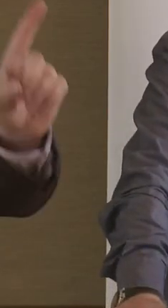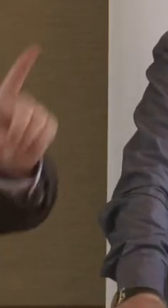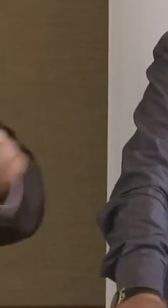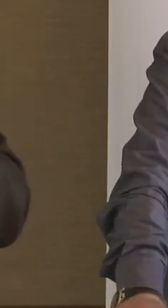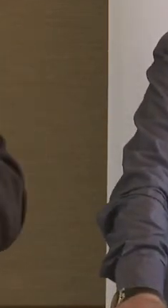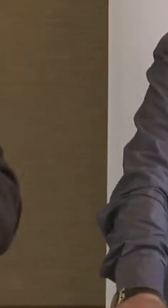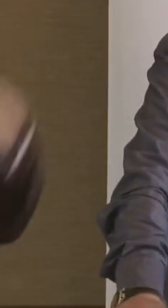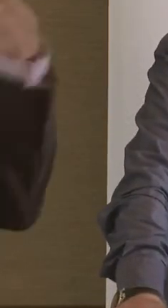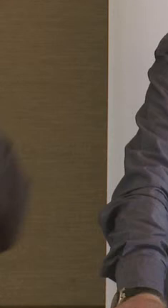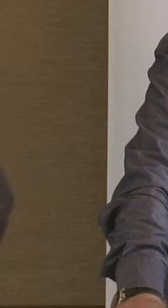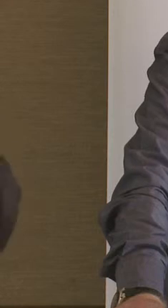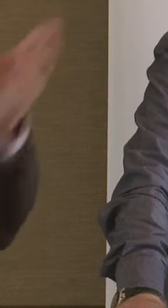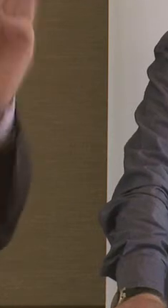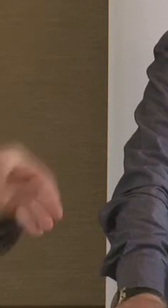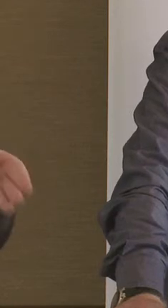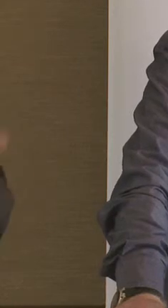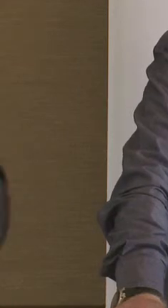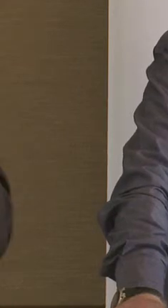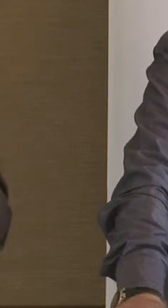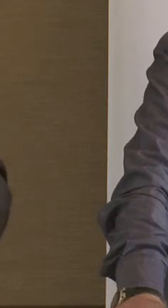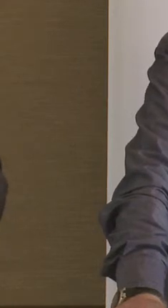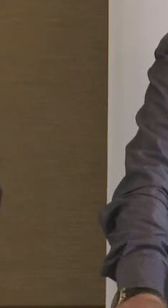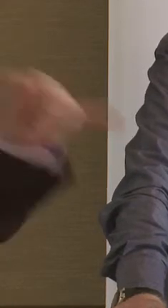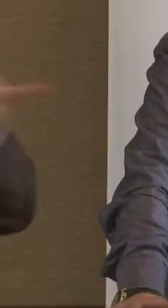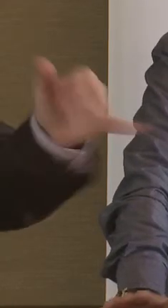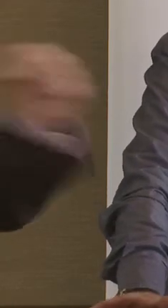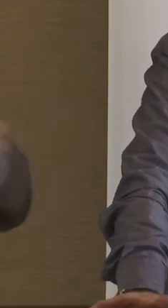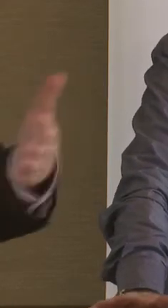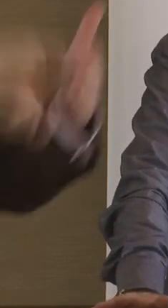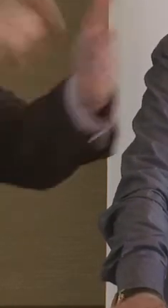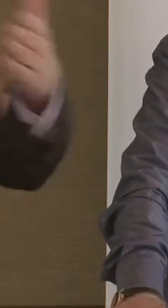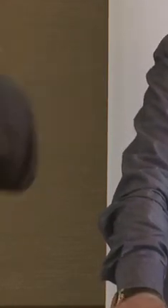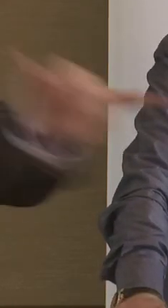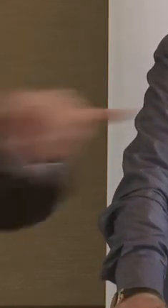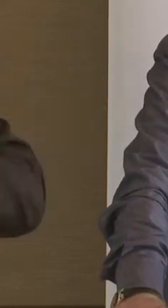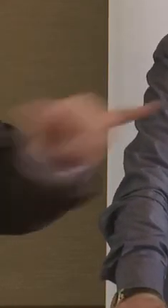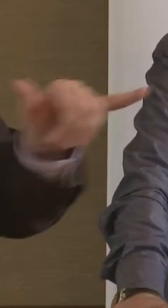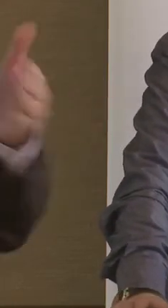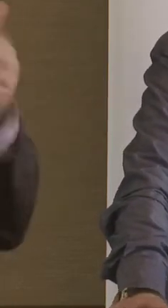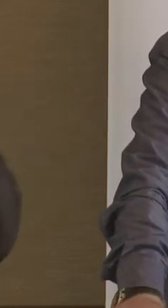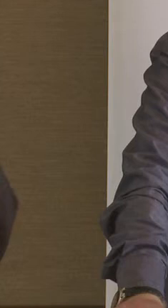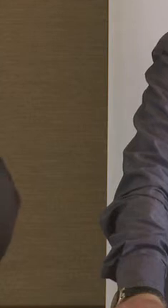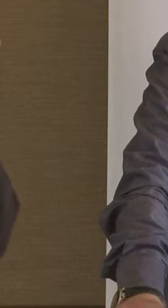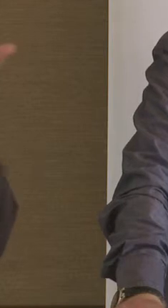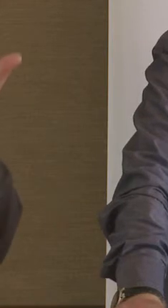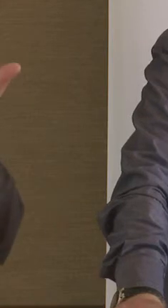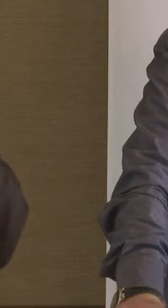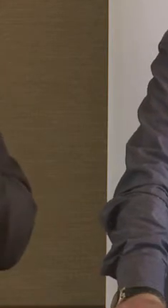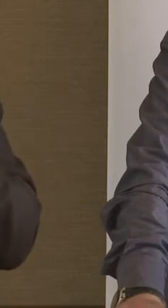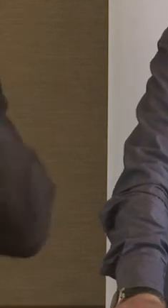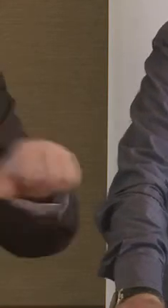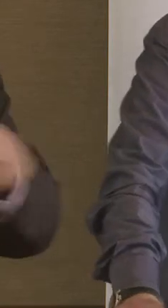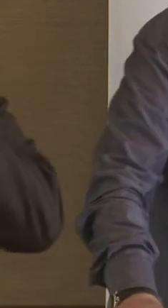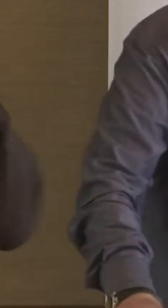power of governments, procurement can be used to drive social change by leading the market to